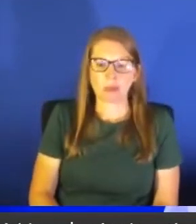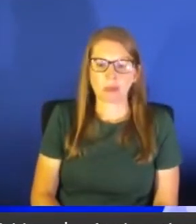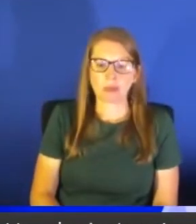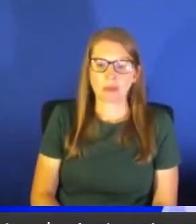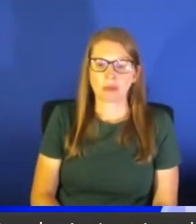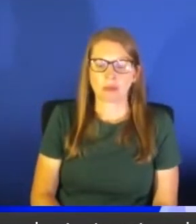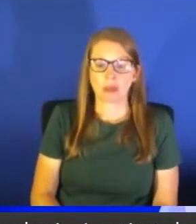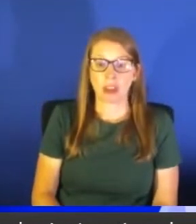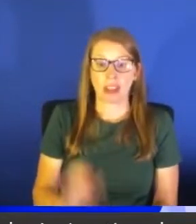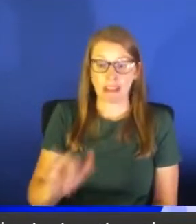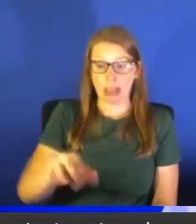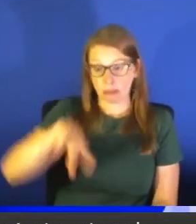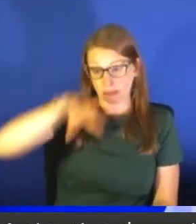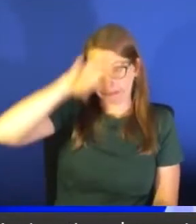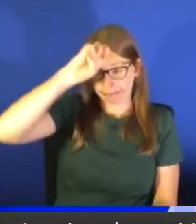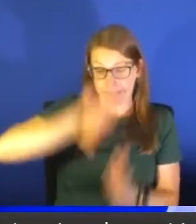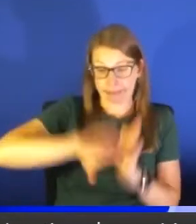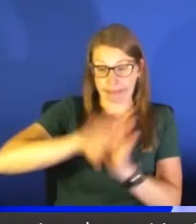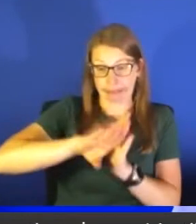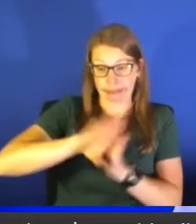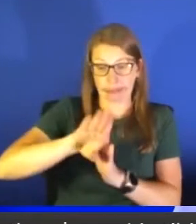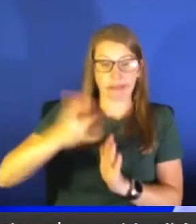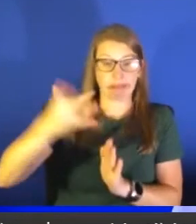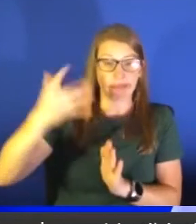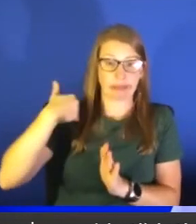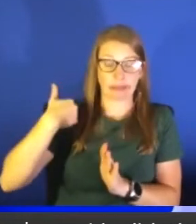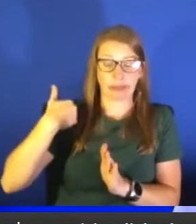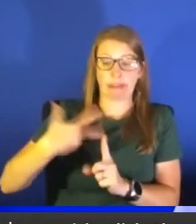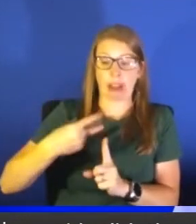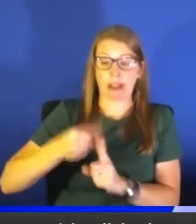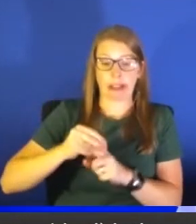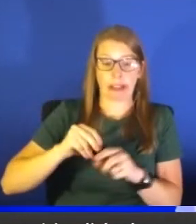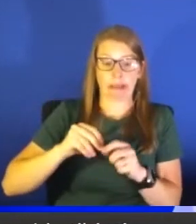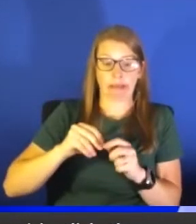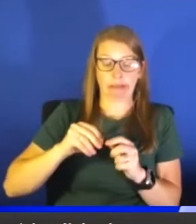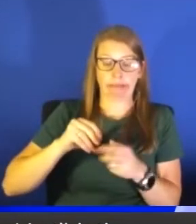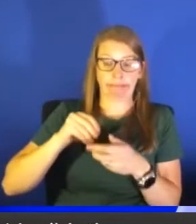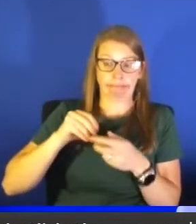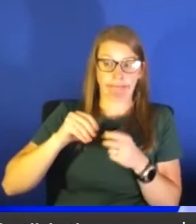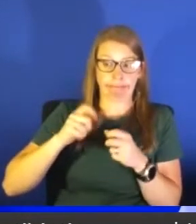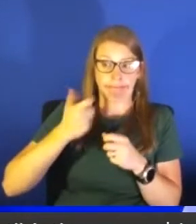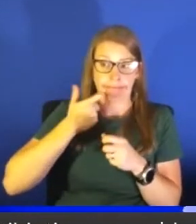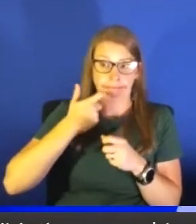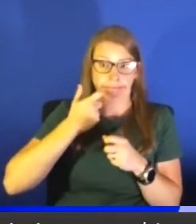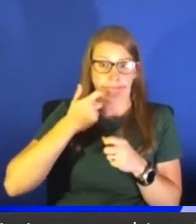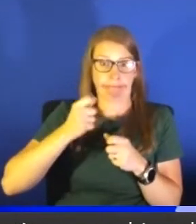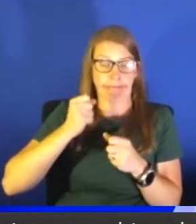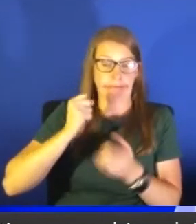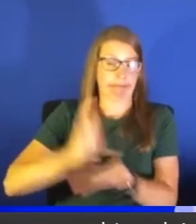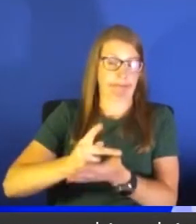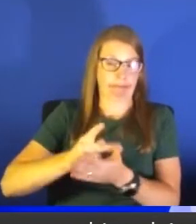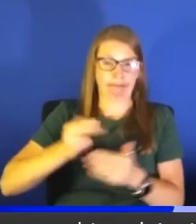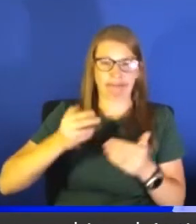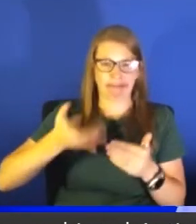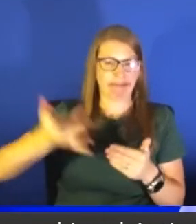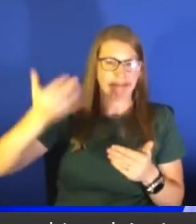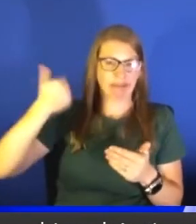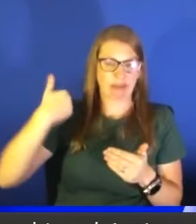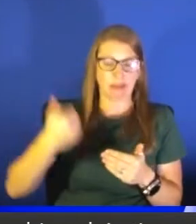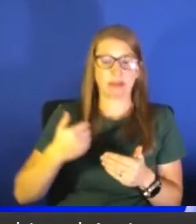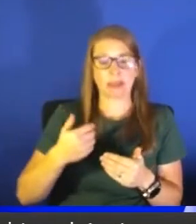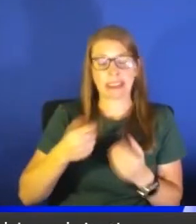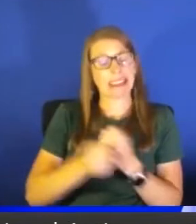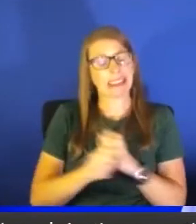postulated early on when the vaccines were coming out. There's absolutely no proof of that. The vaccines continue to be safe, and you are much better off getting the